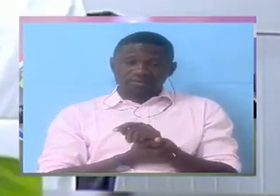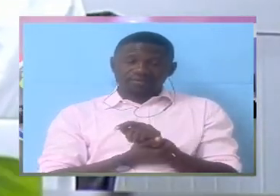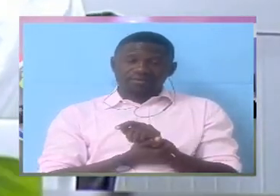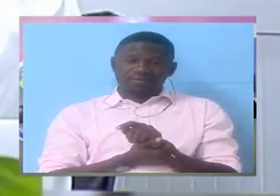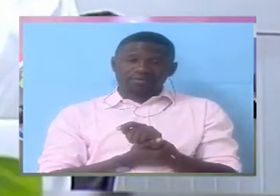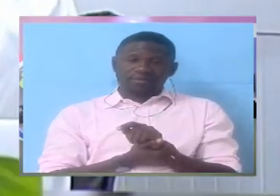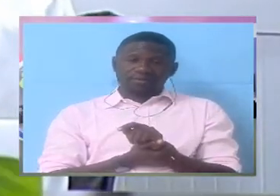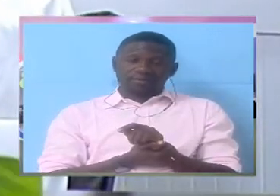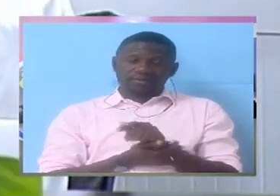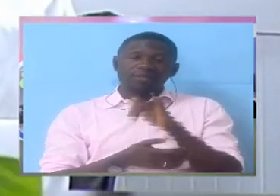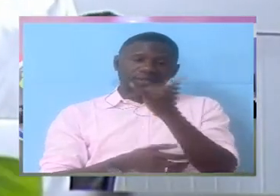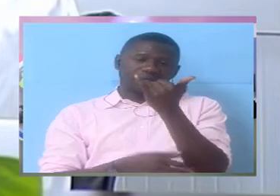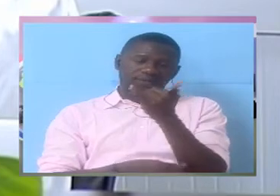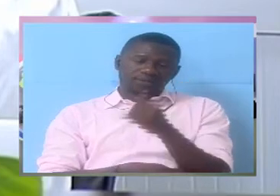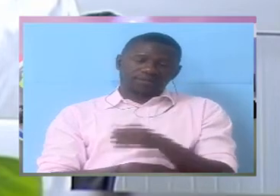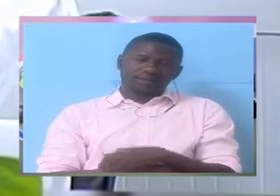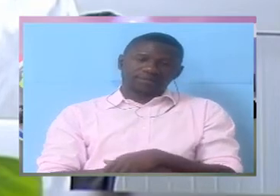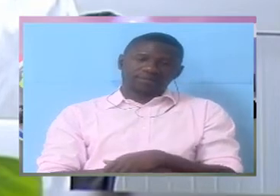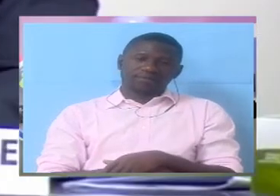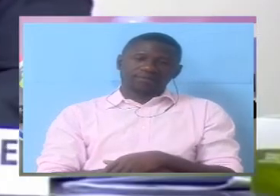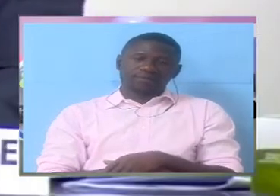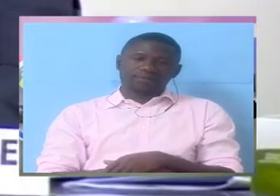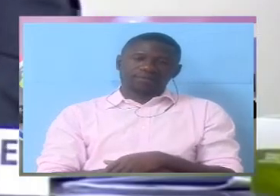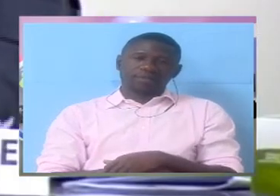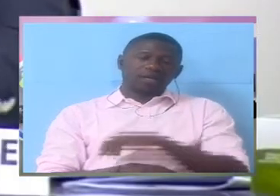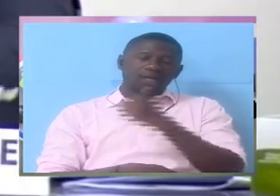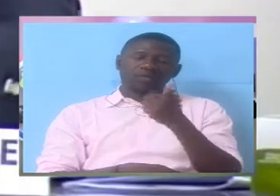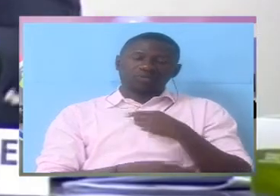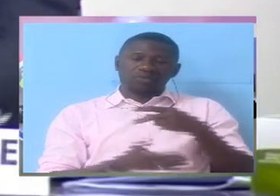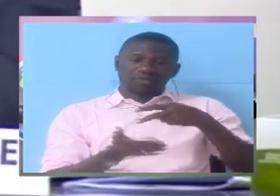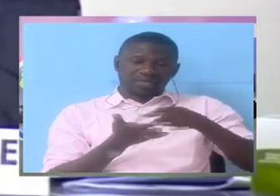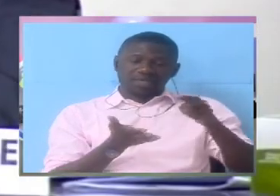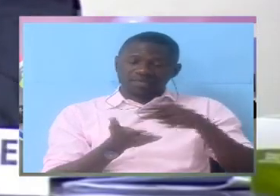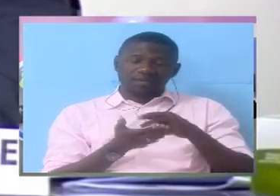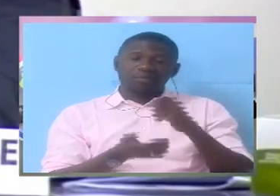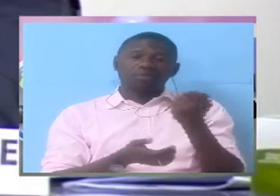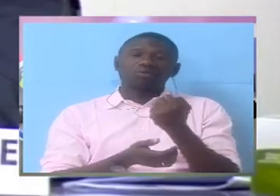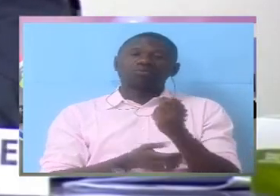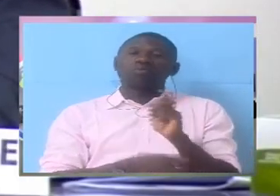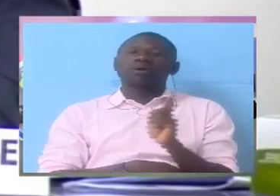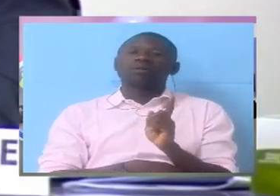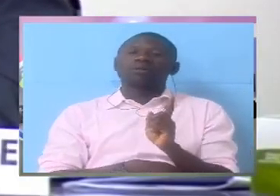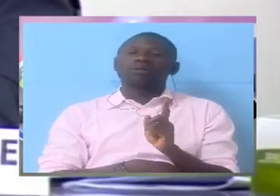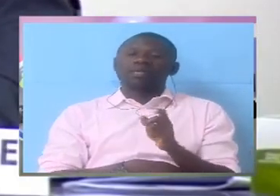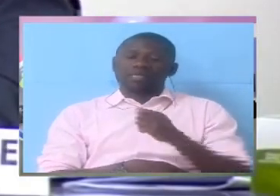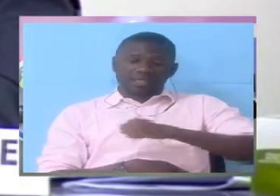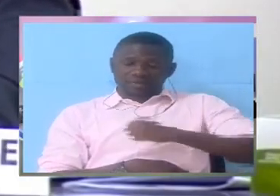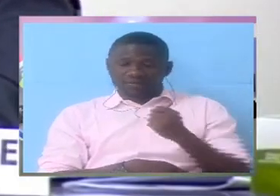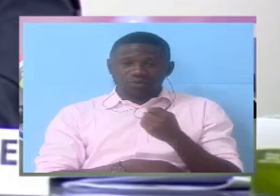Answer? Yes. And he was kicked because he was denying.